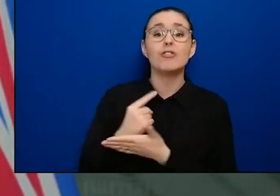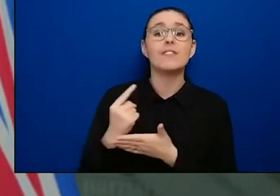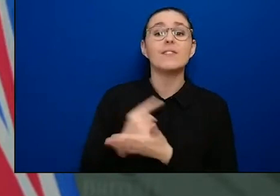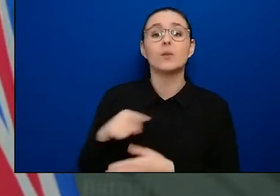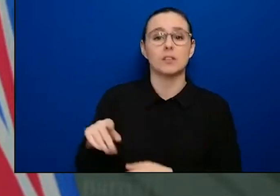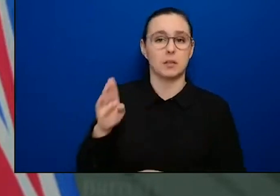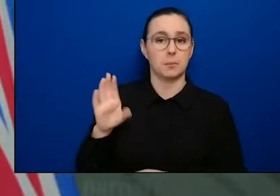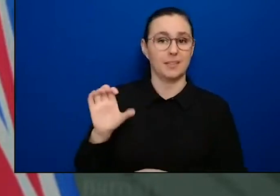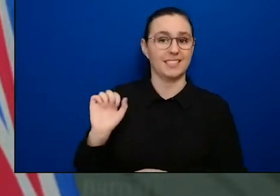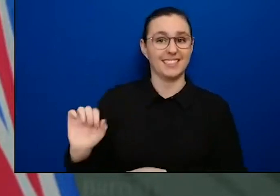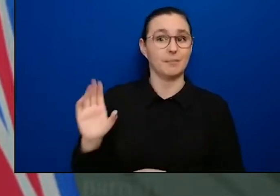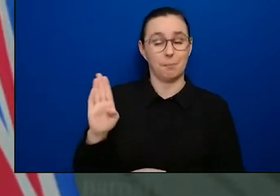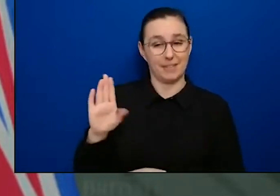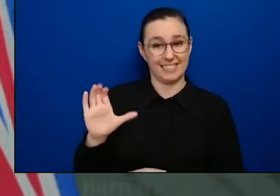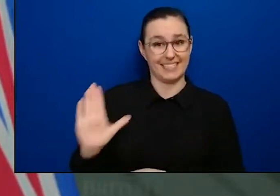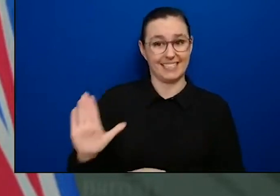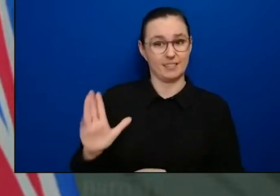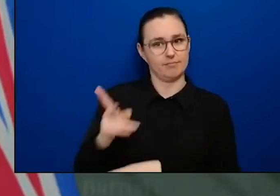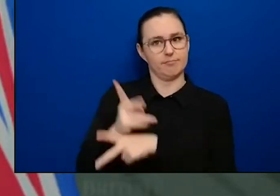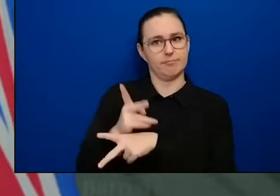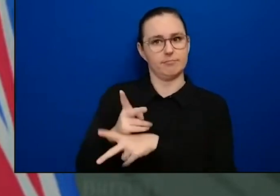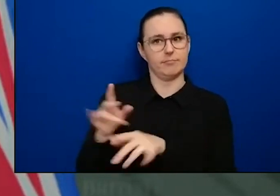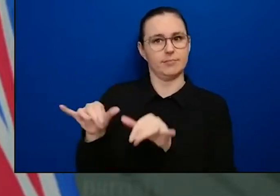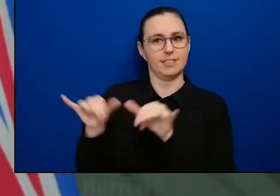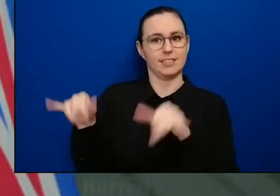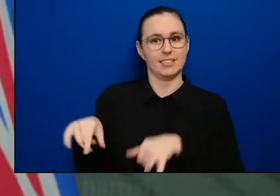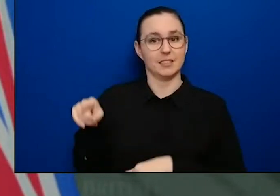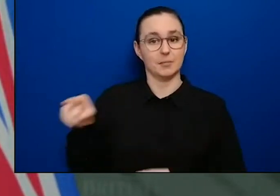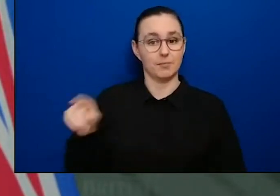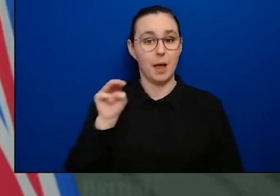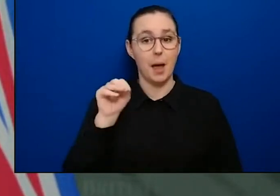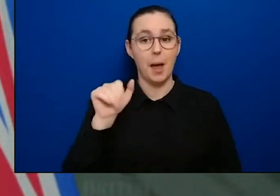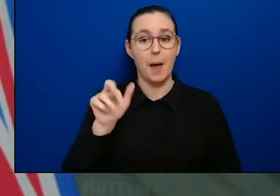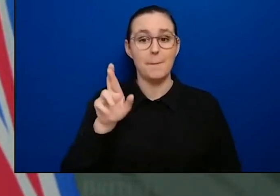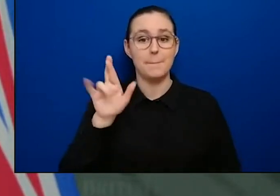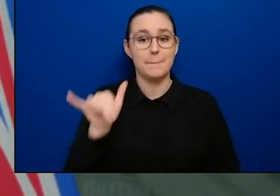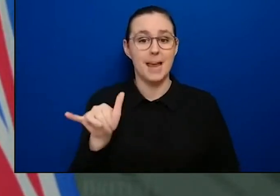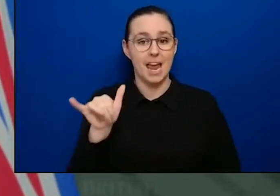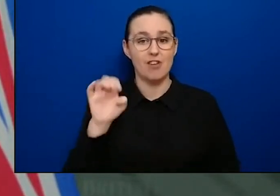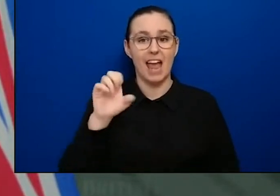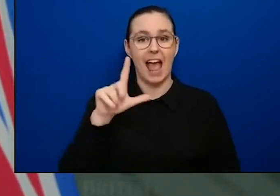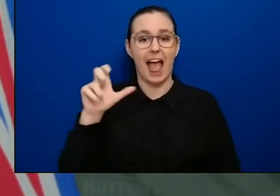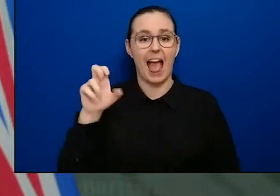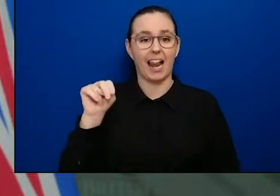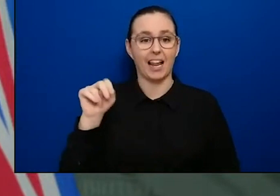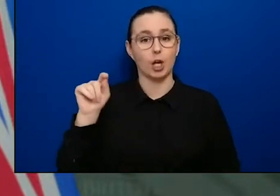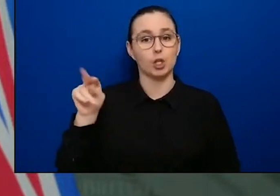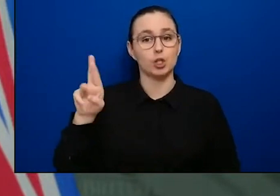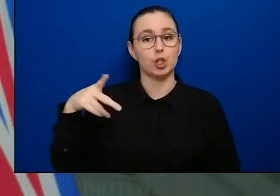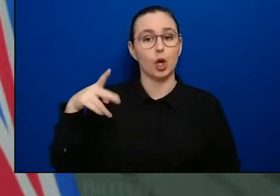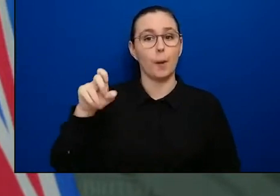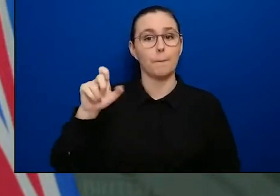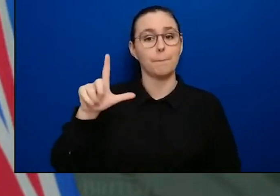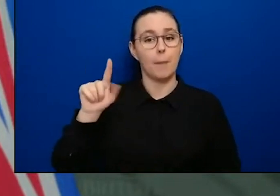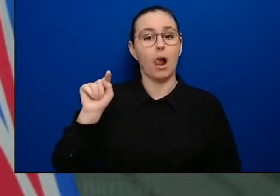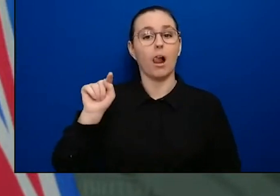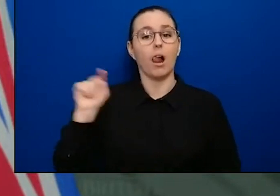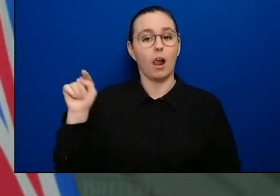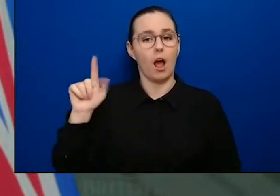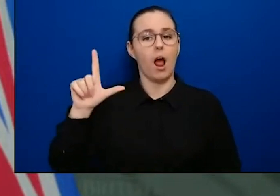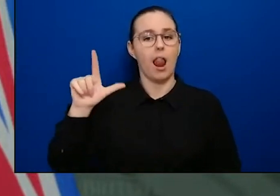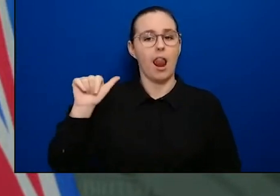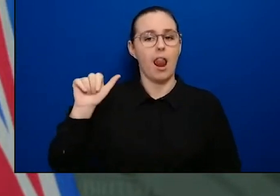Ellen Turpel-Lafont, was released. In plain sight, addressing Indigenous-specific racism in BC, BC Healthcare